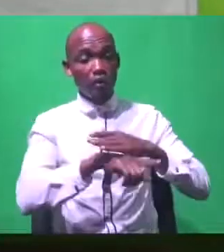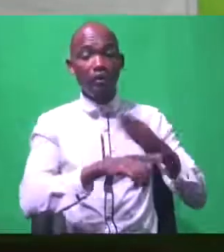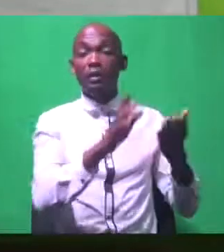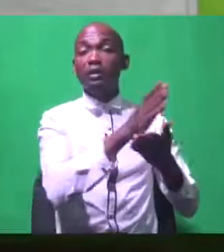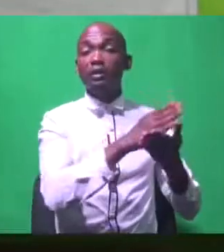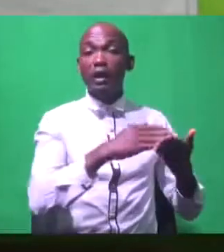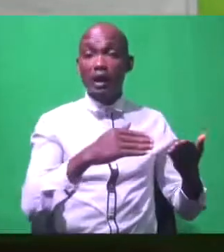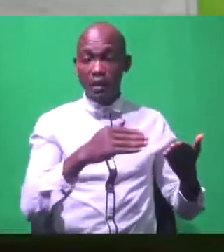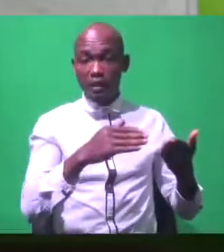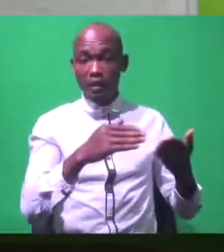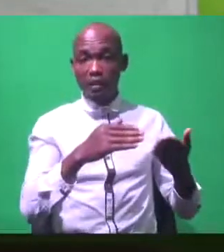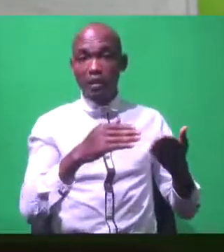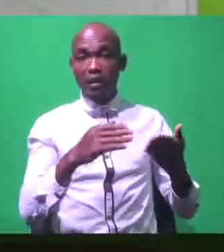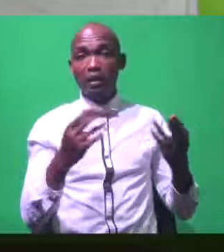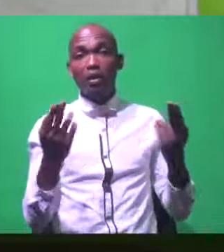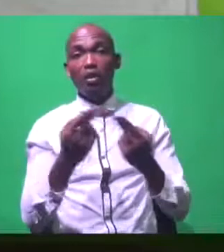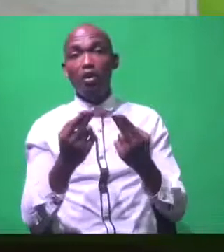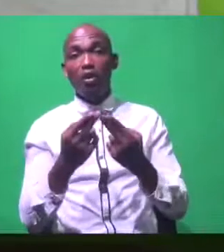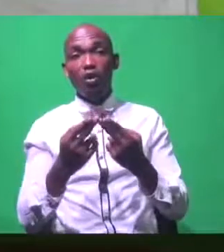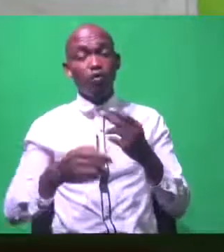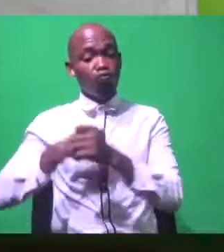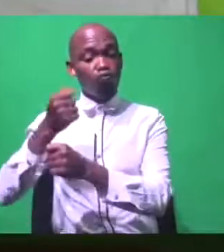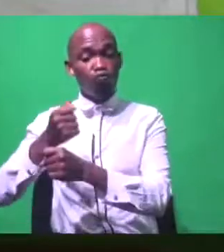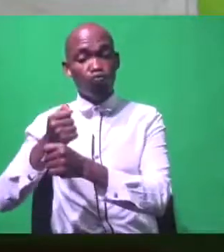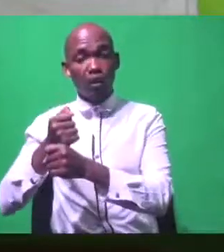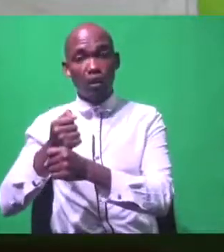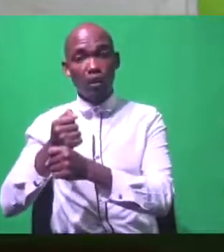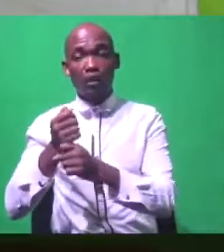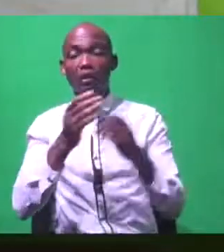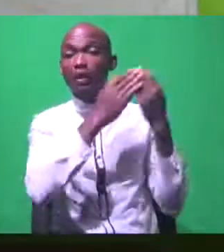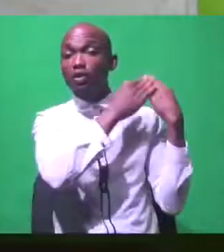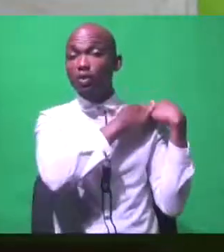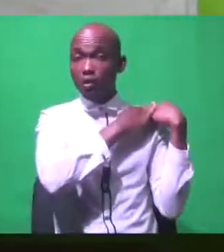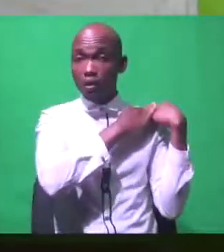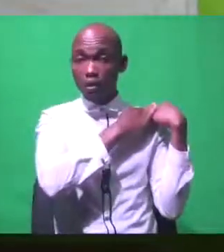them in performing some duties and responsibilities.